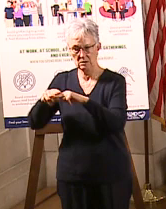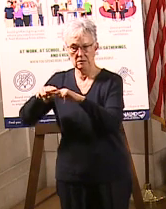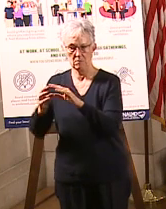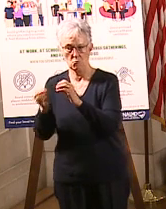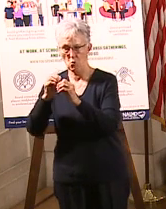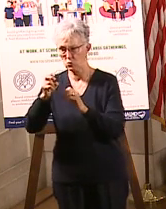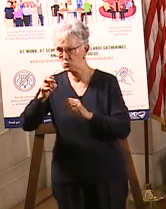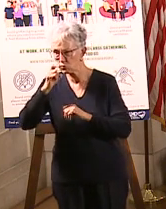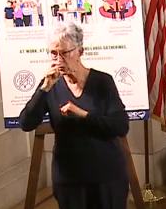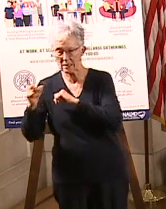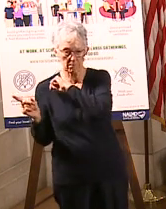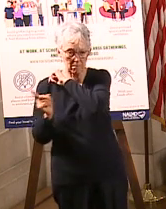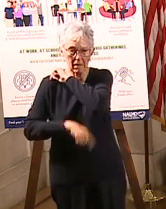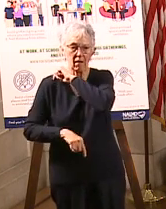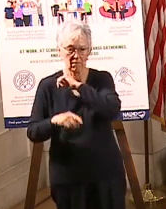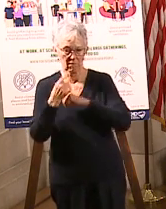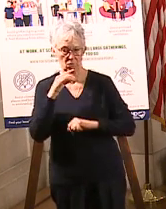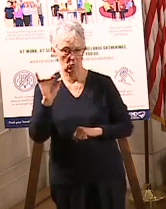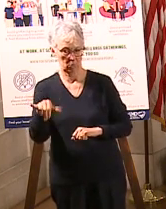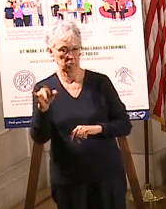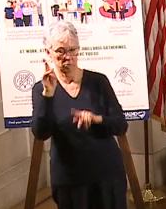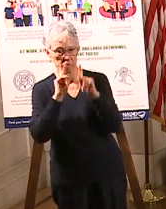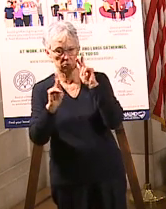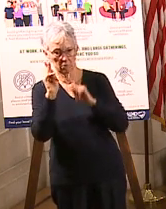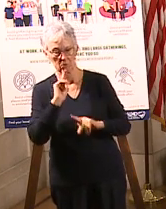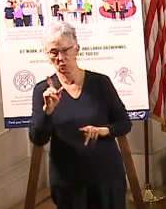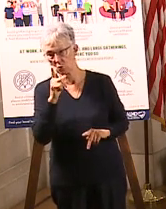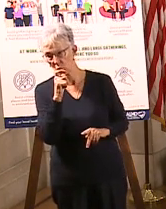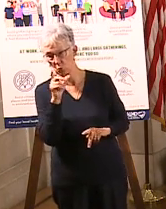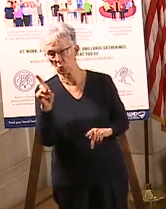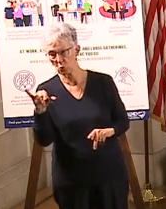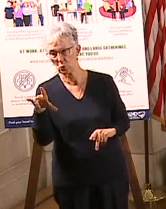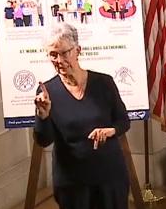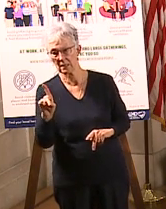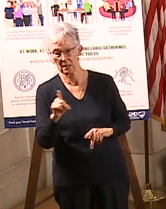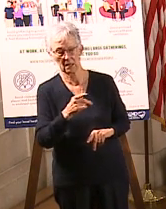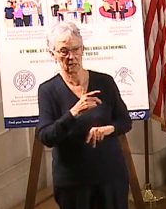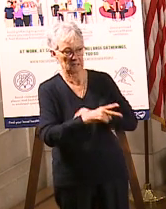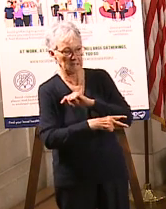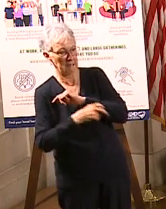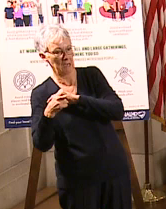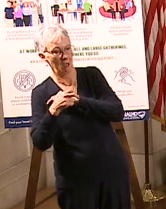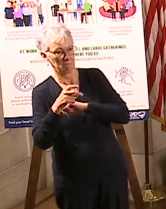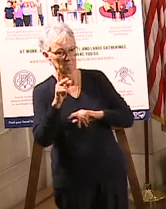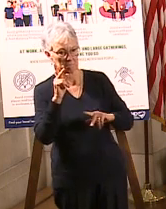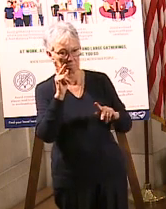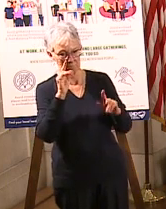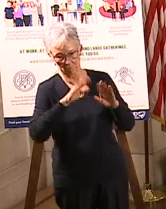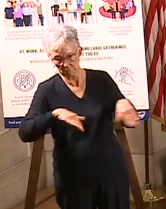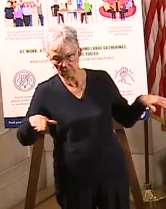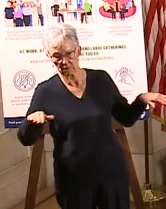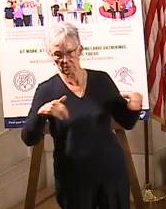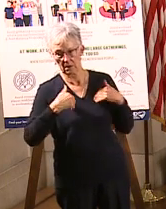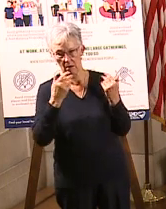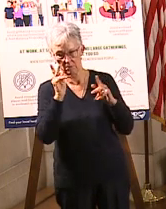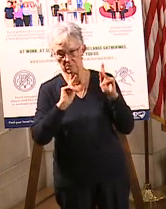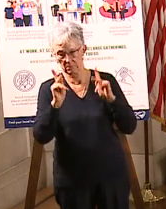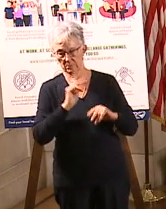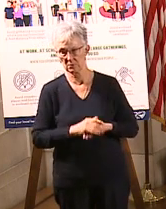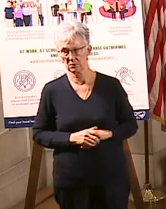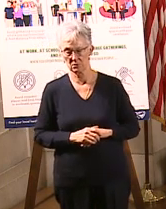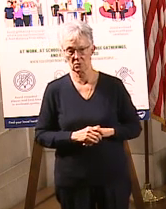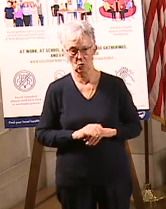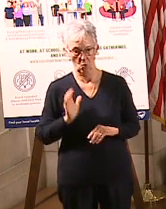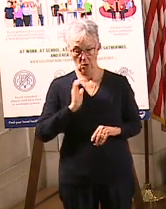on people you've been, if you had been kidnapping and detaining people. So anyway, it was a number of different efforts through the legislature to